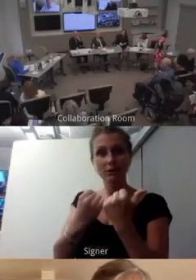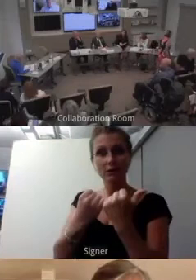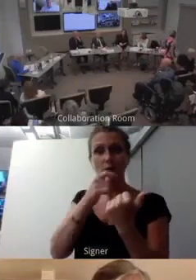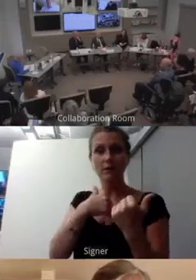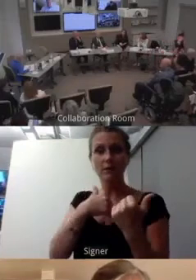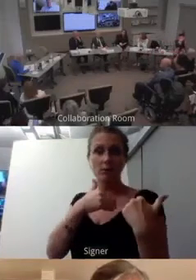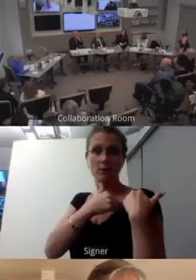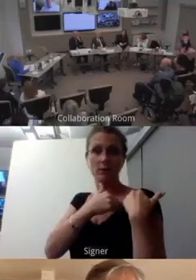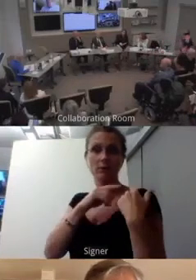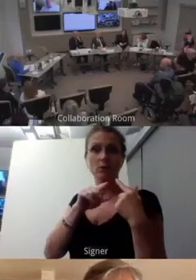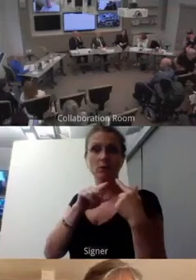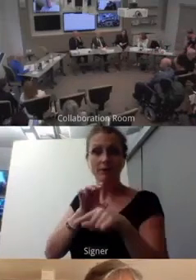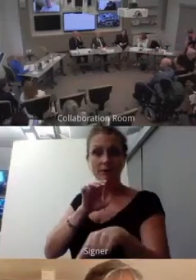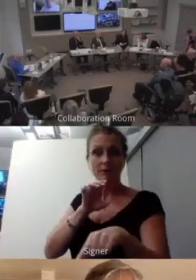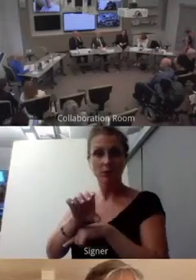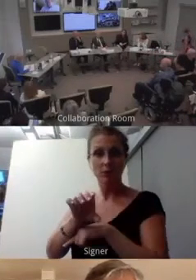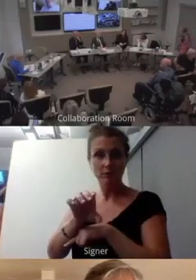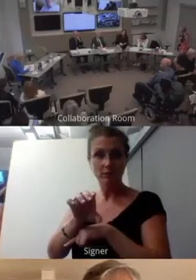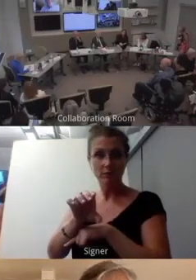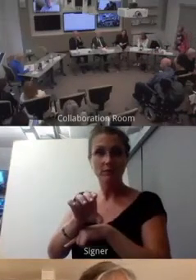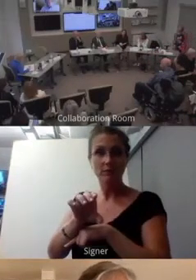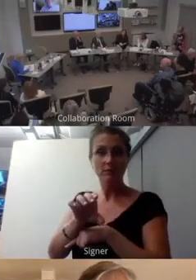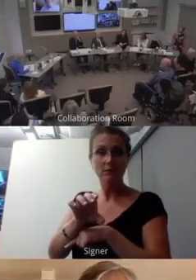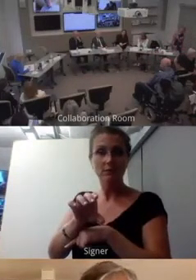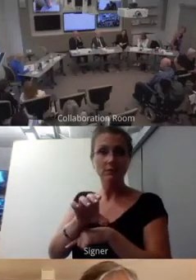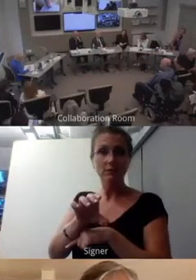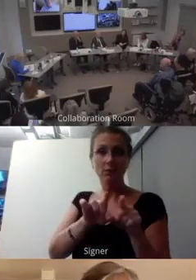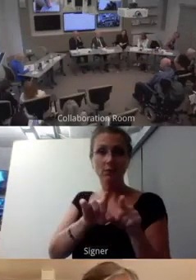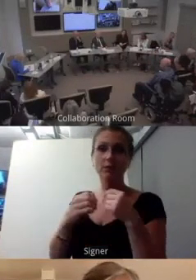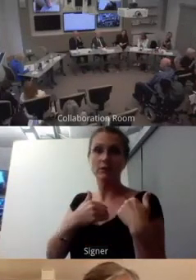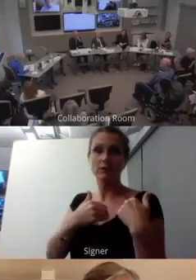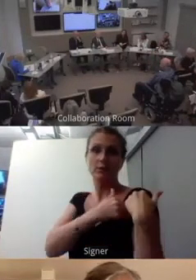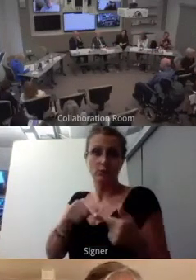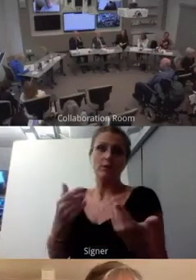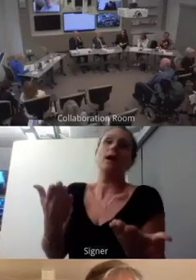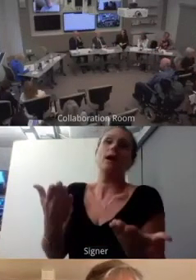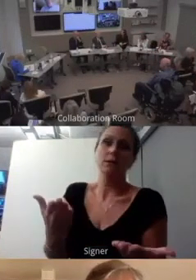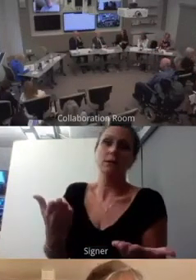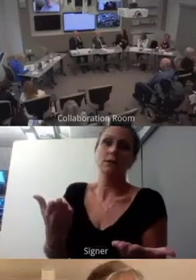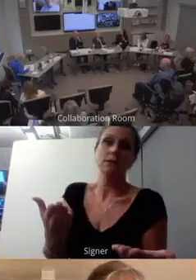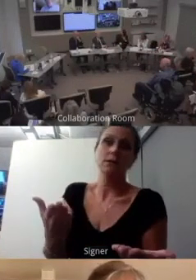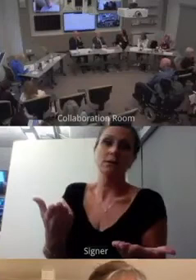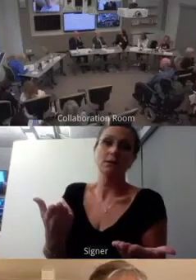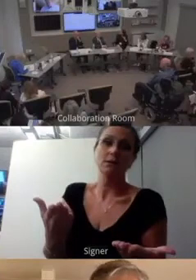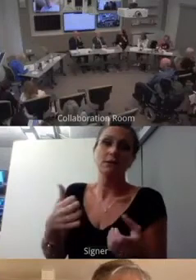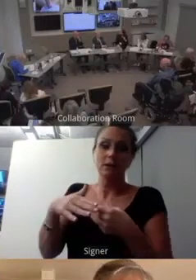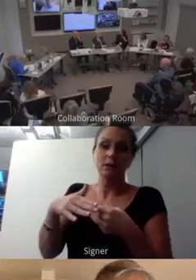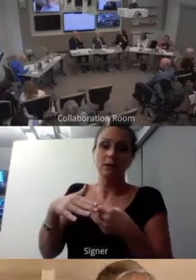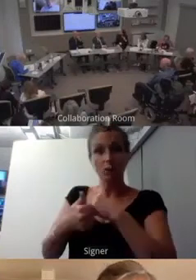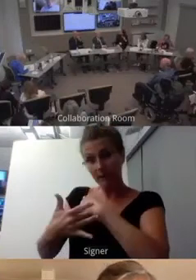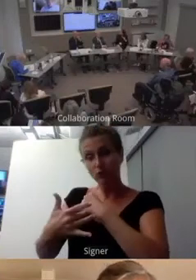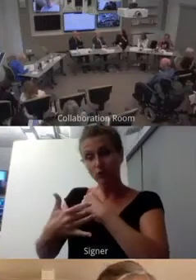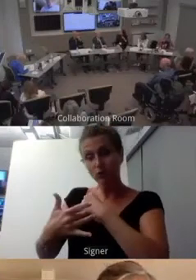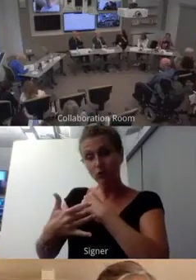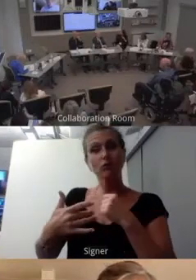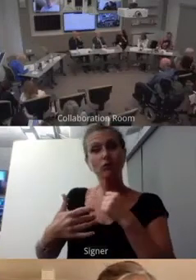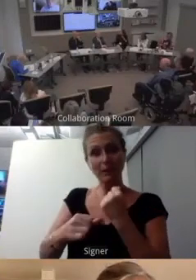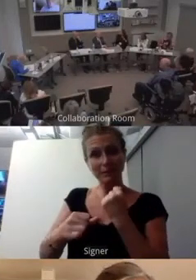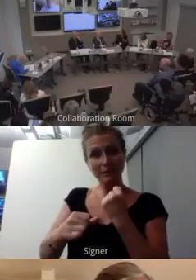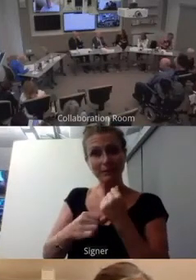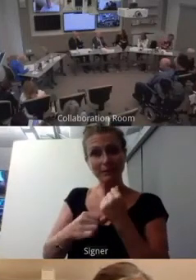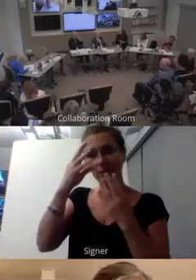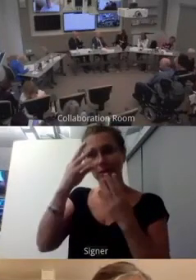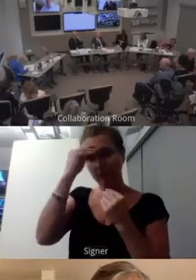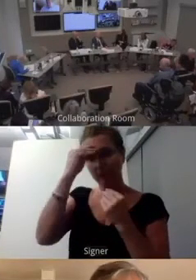responsibilities to provide what the law called technical assistance, which is information to people with